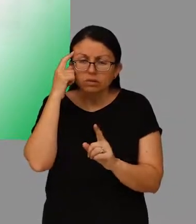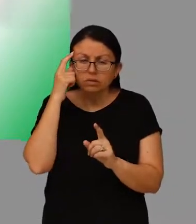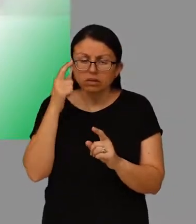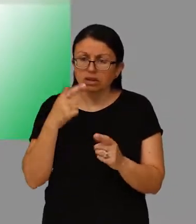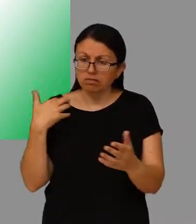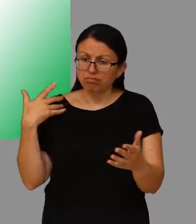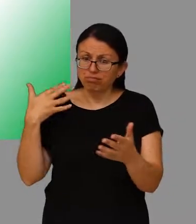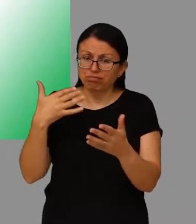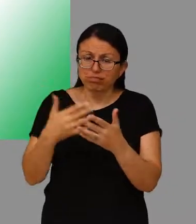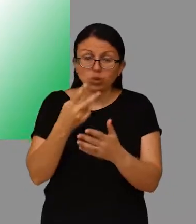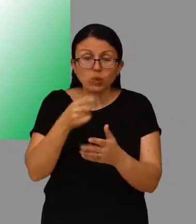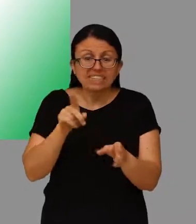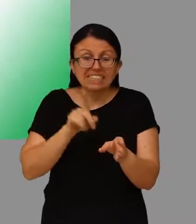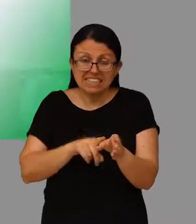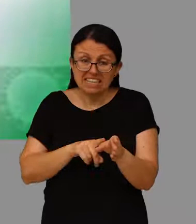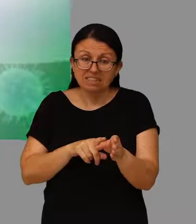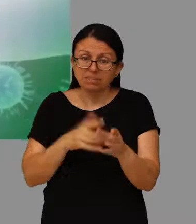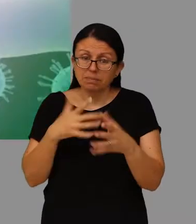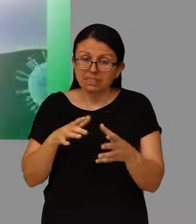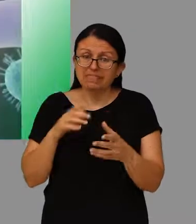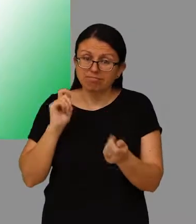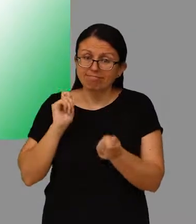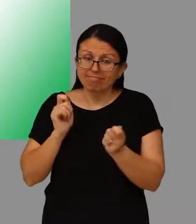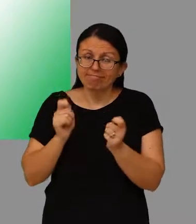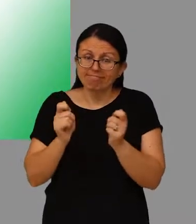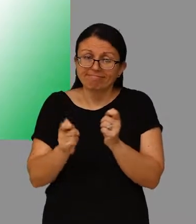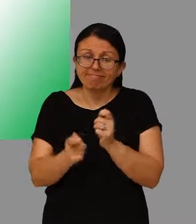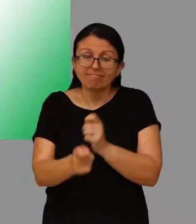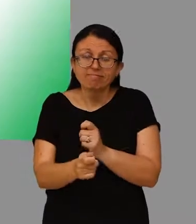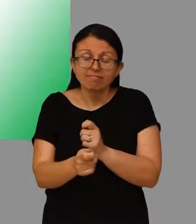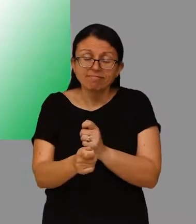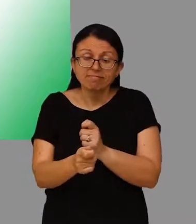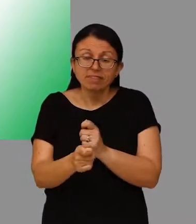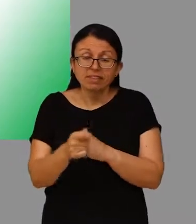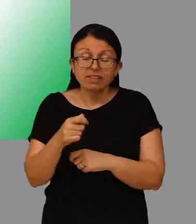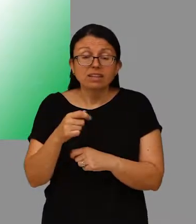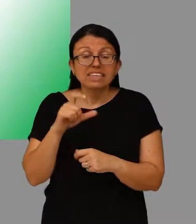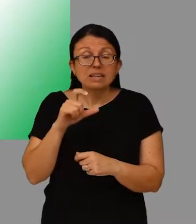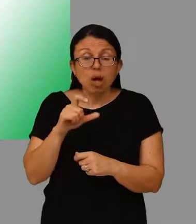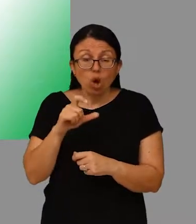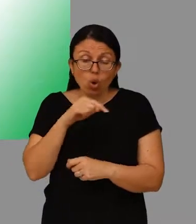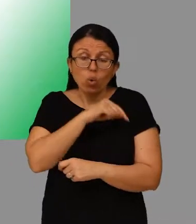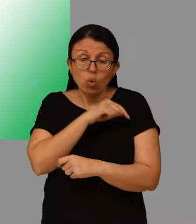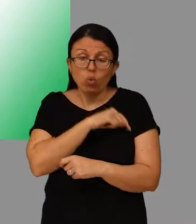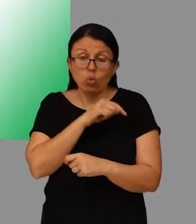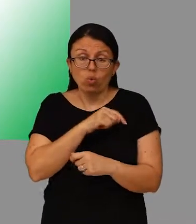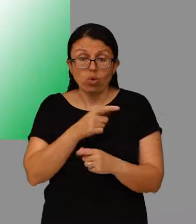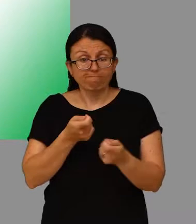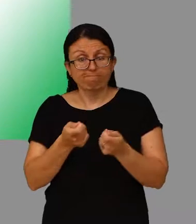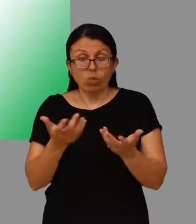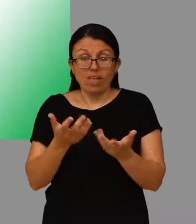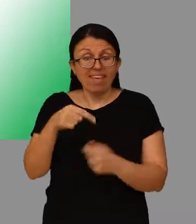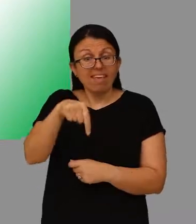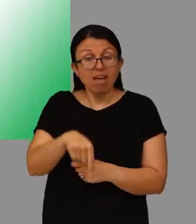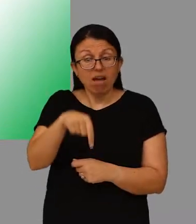has come a long way over the last 20 years or so. For the most part, chemotherapy is administered